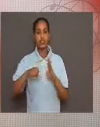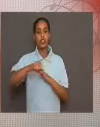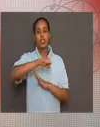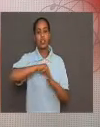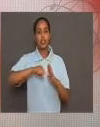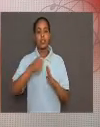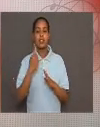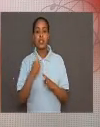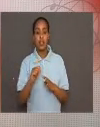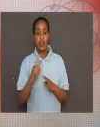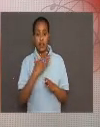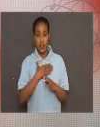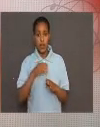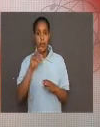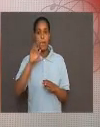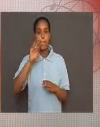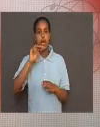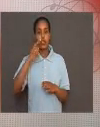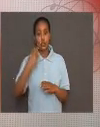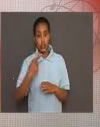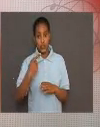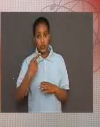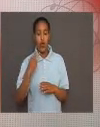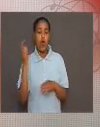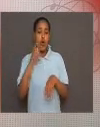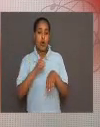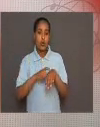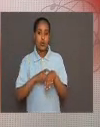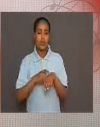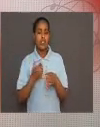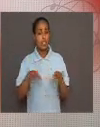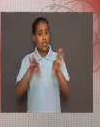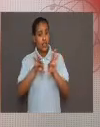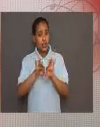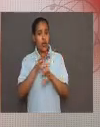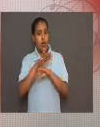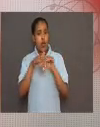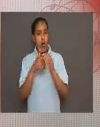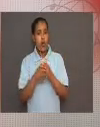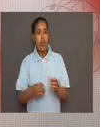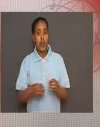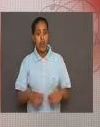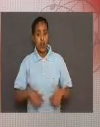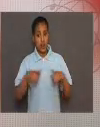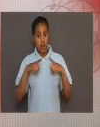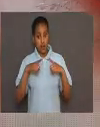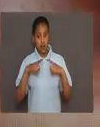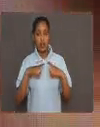The element magnesium is also essential to all living